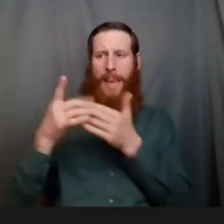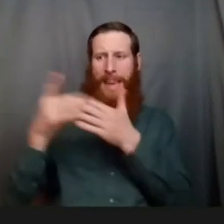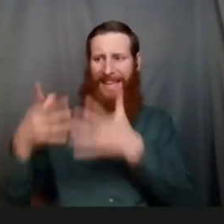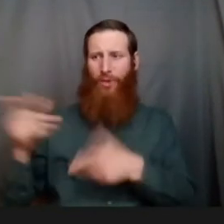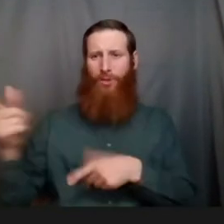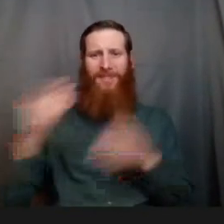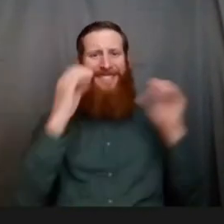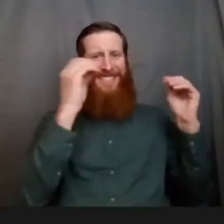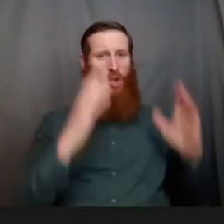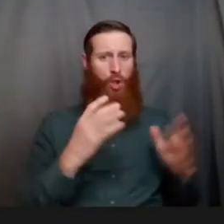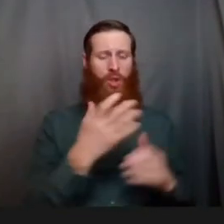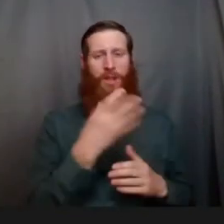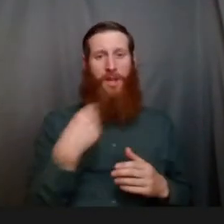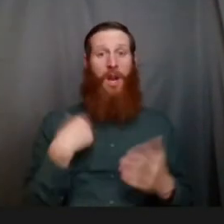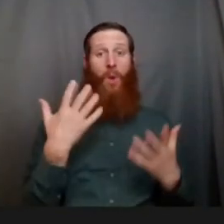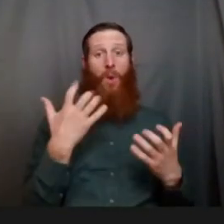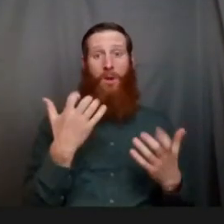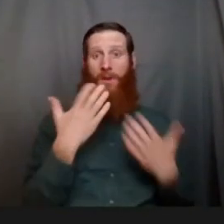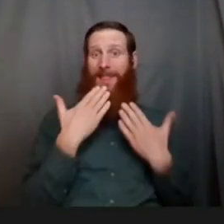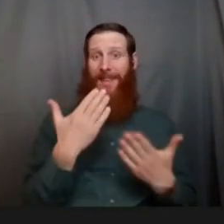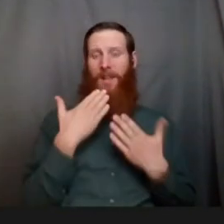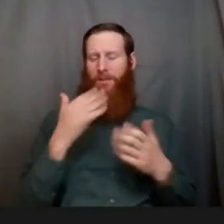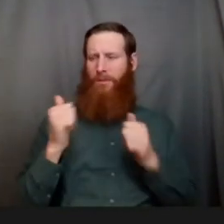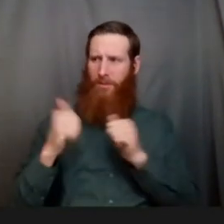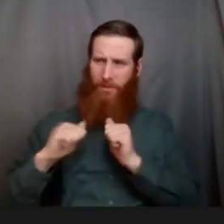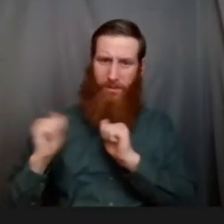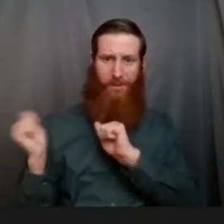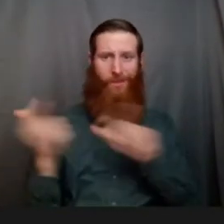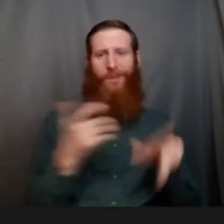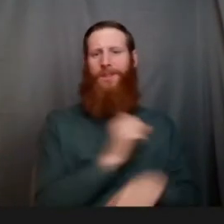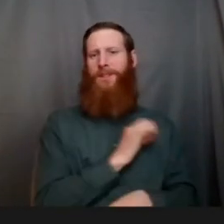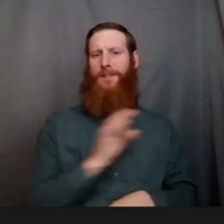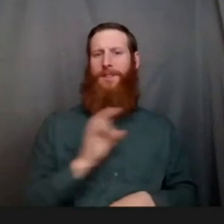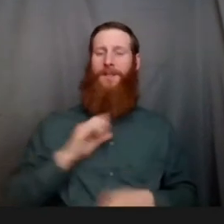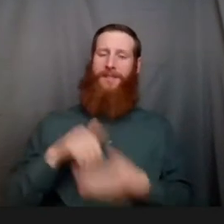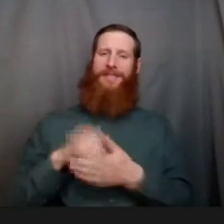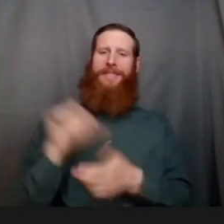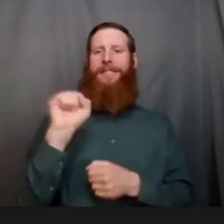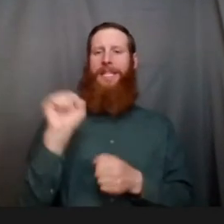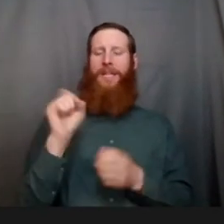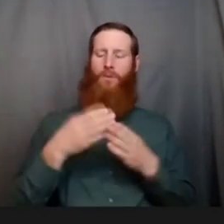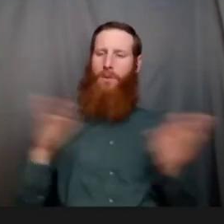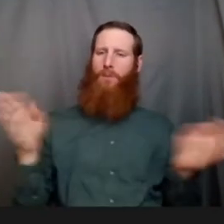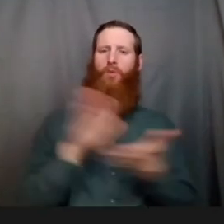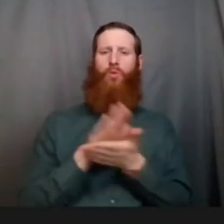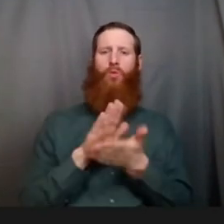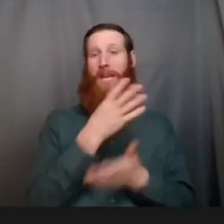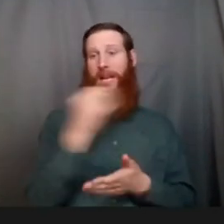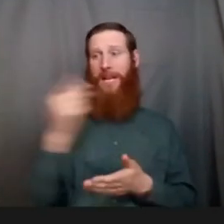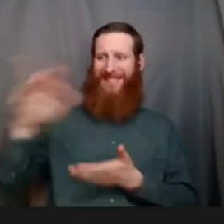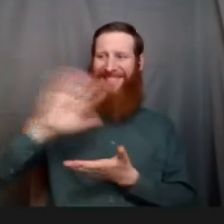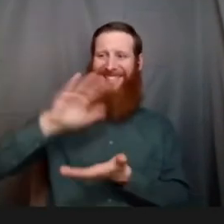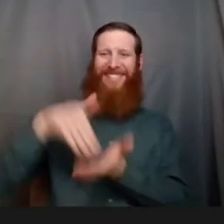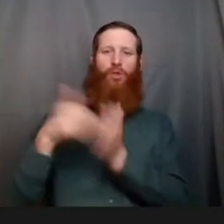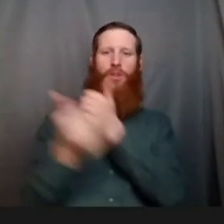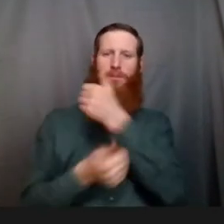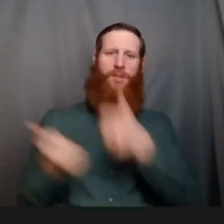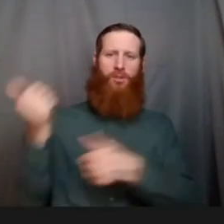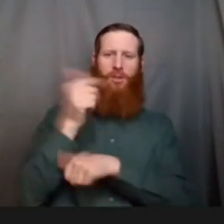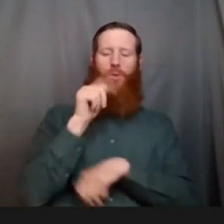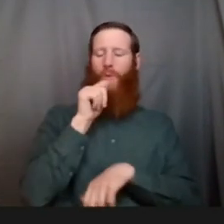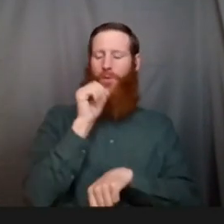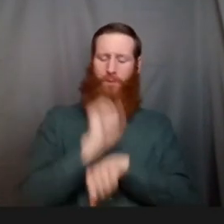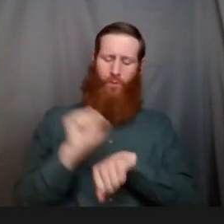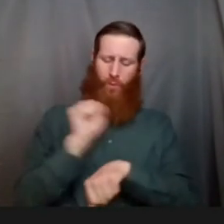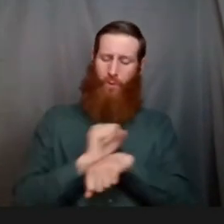I also want to just thank all of our staff across Seattle Public Schools and our staff at Central Administration who have been working really